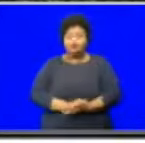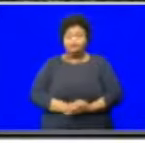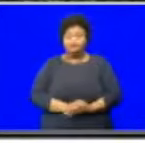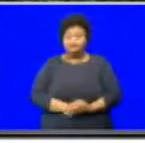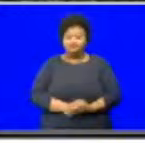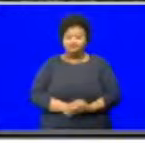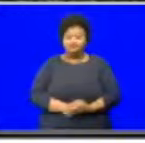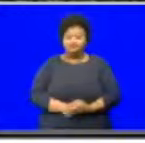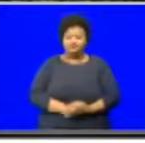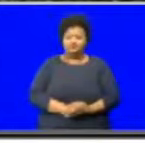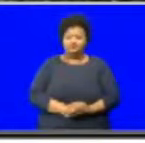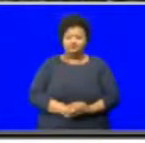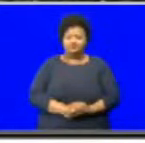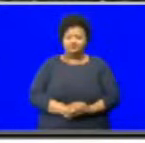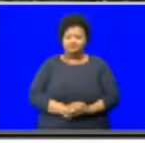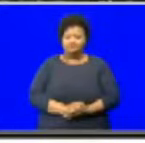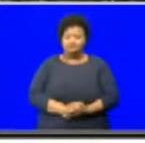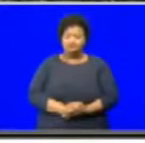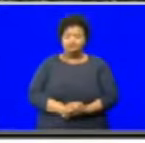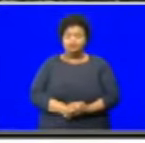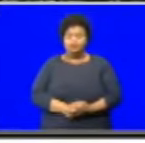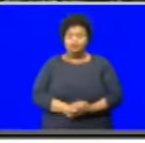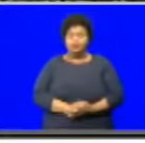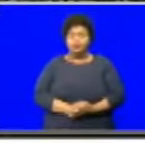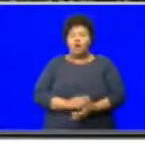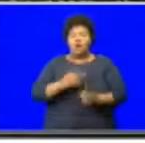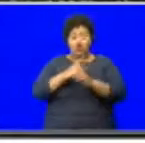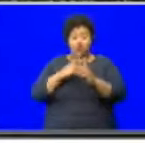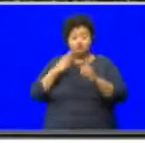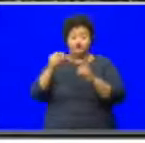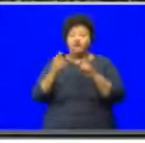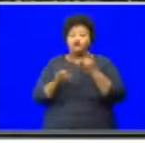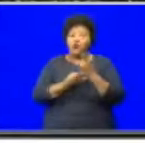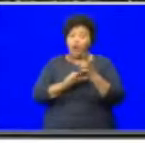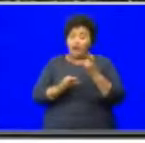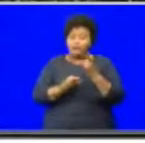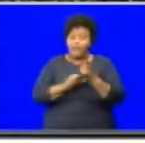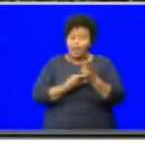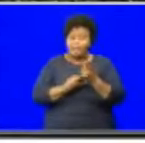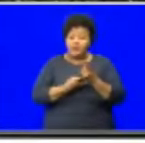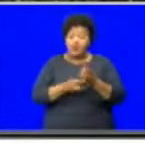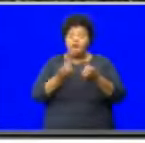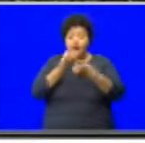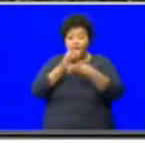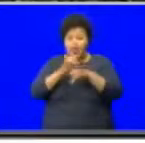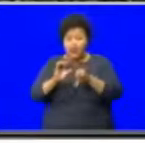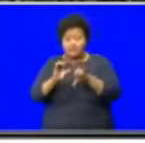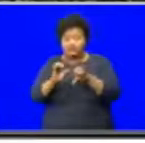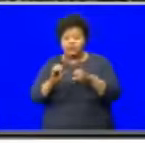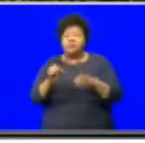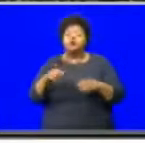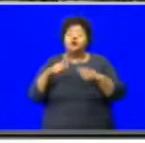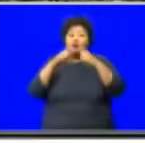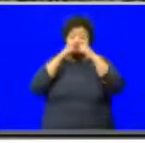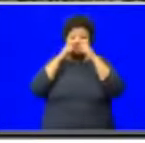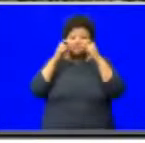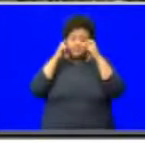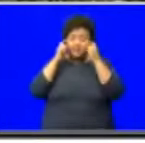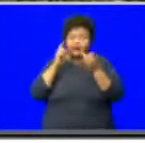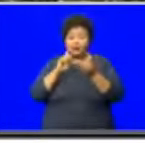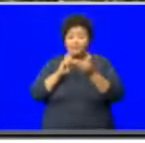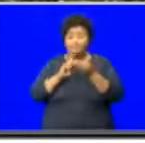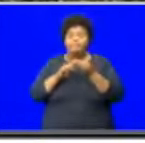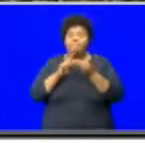moderate to high burden of malaria, like our bigger countries, like our neighbor Mozambique,